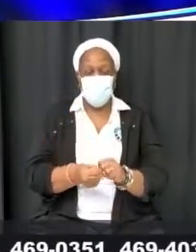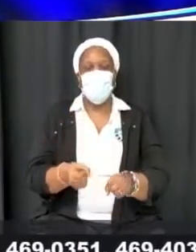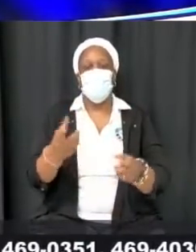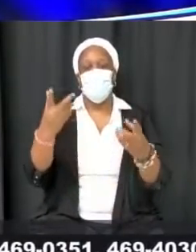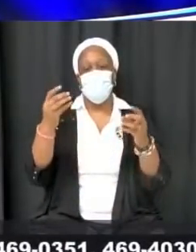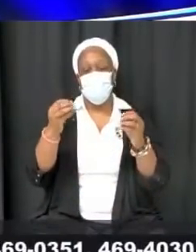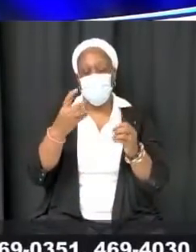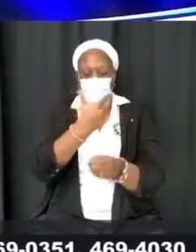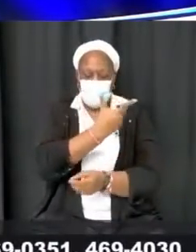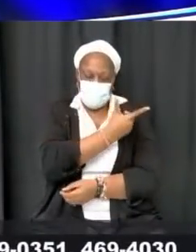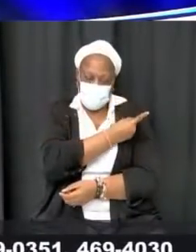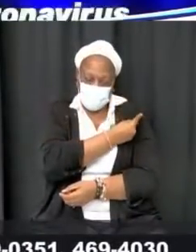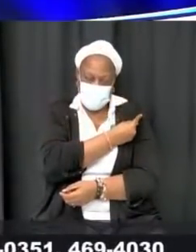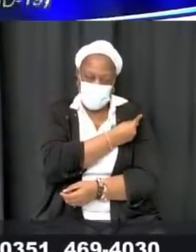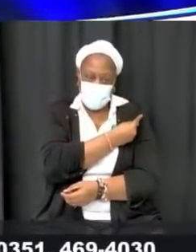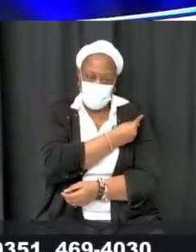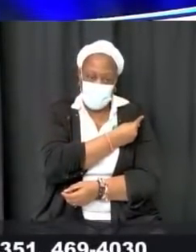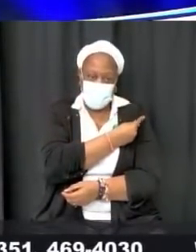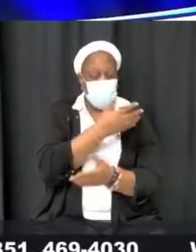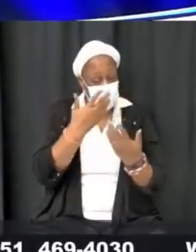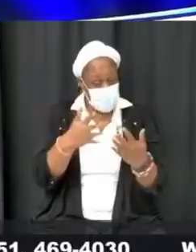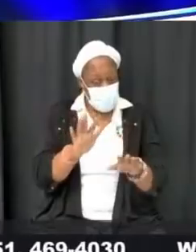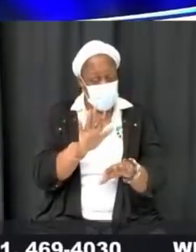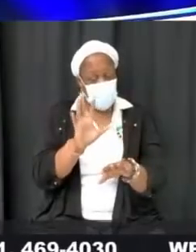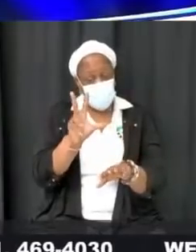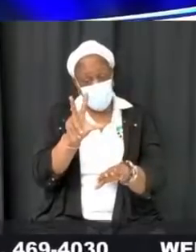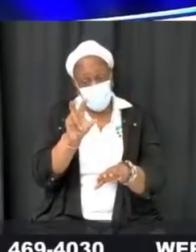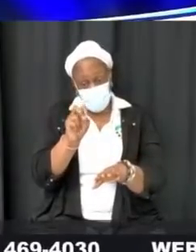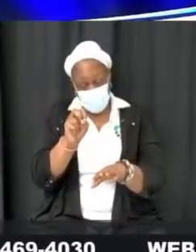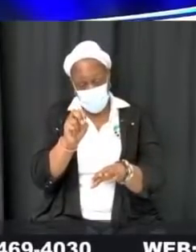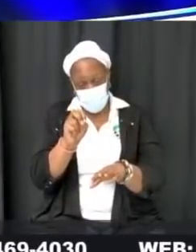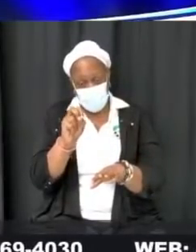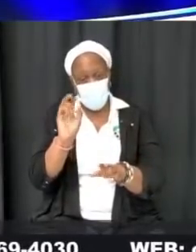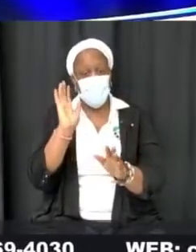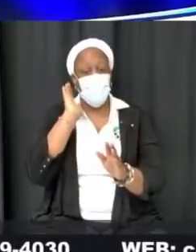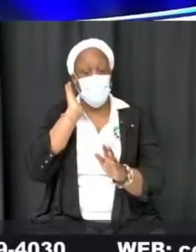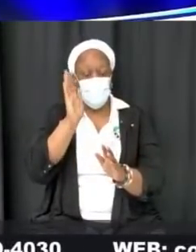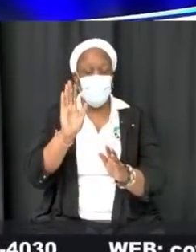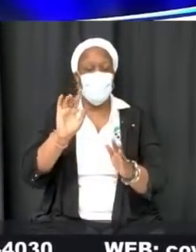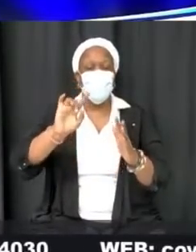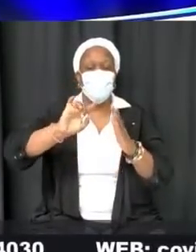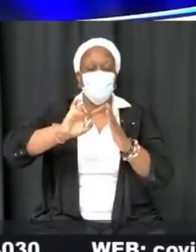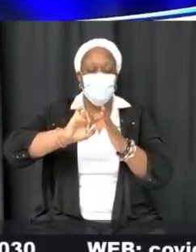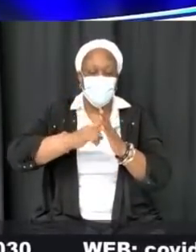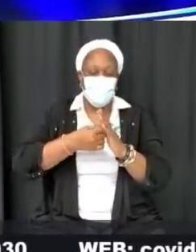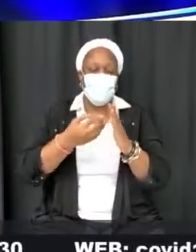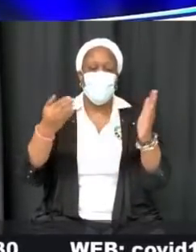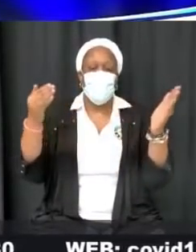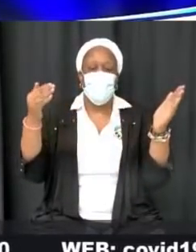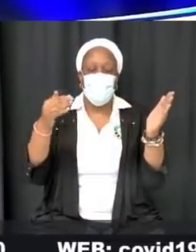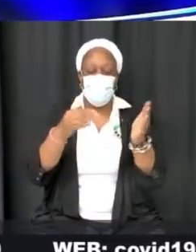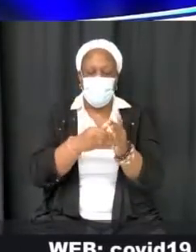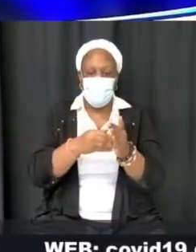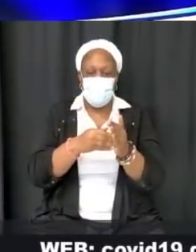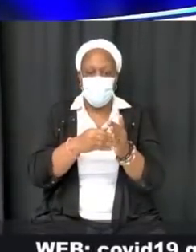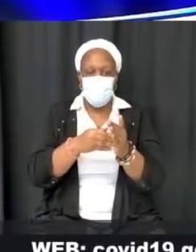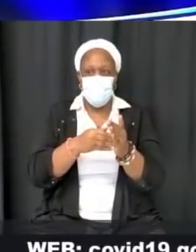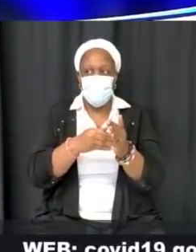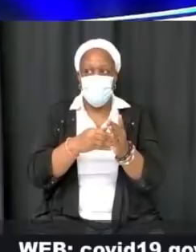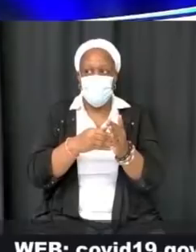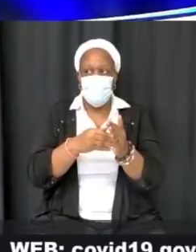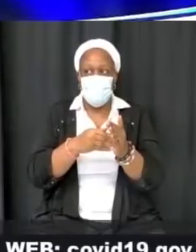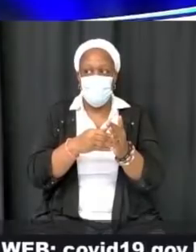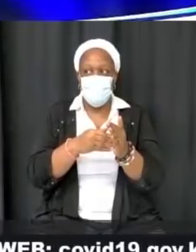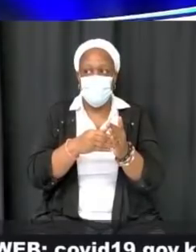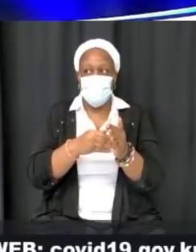which came to an end on June 30th, the first phase, that the vaccination program will be able